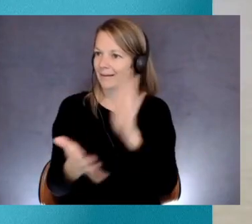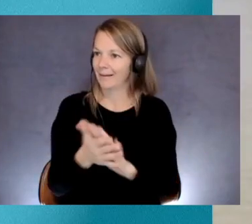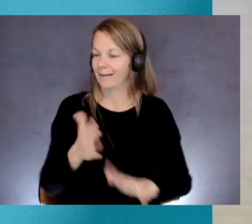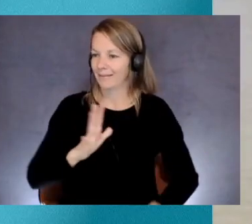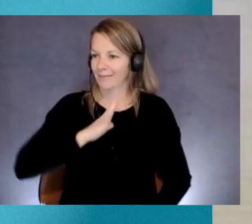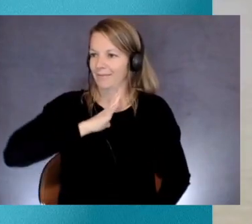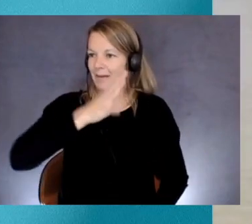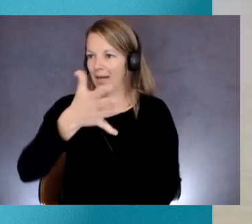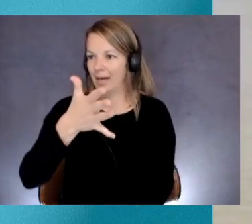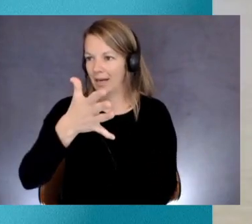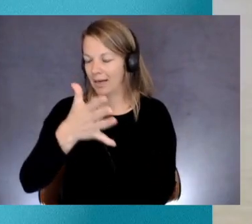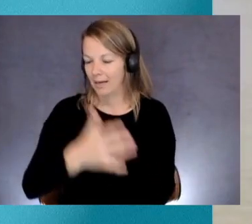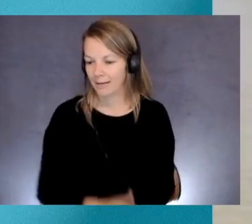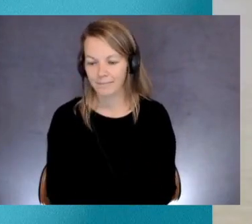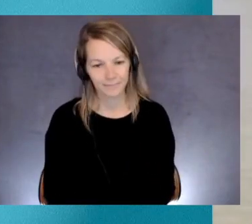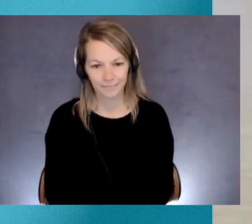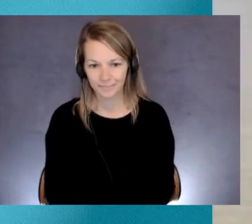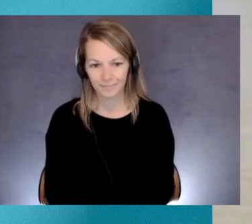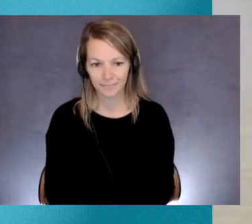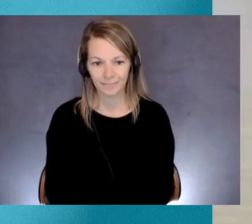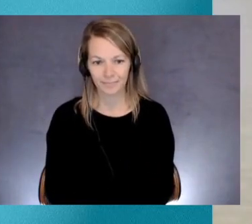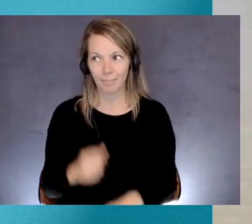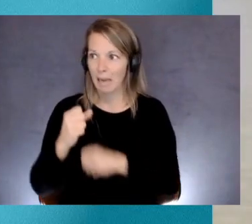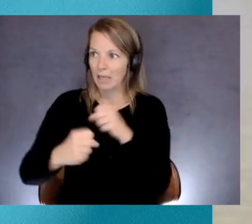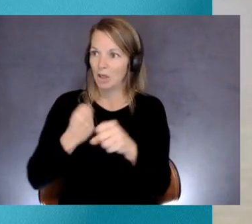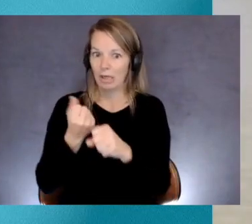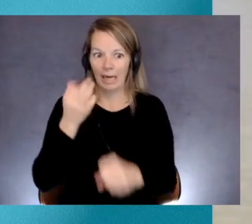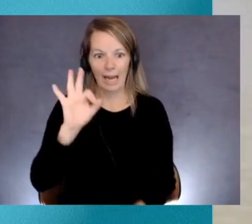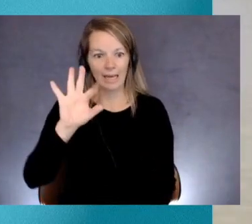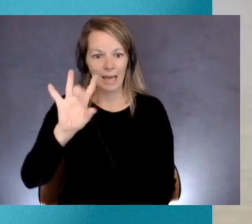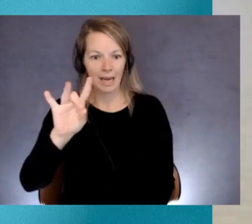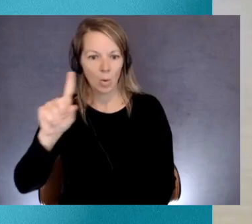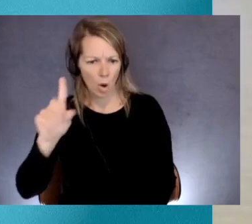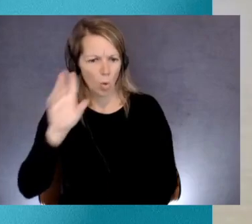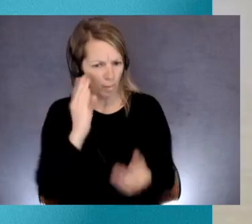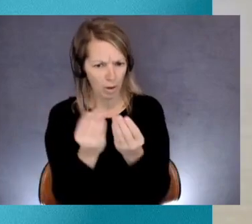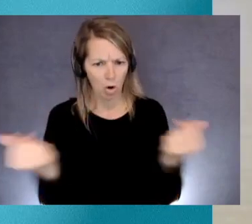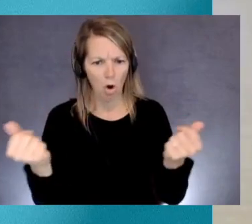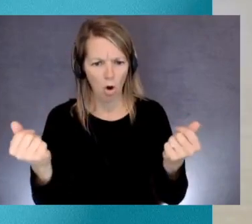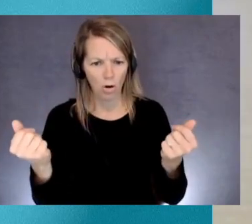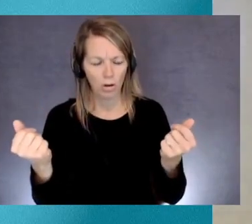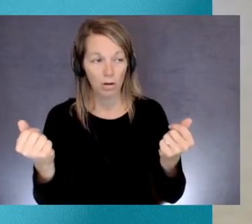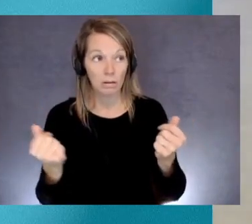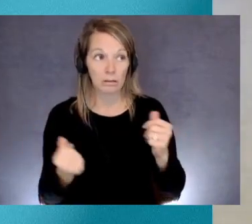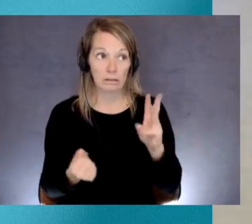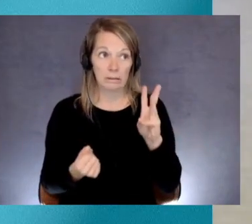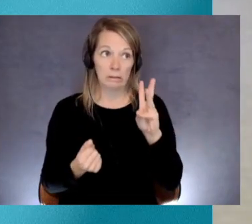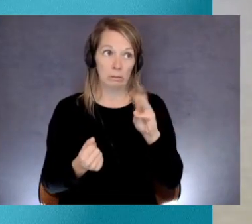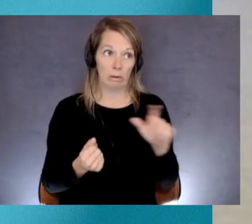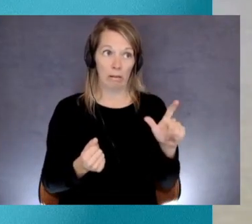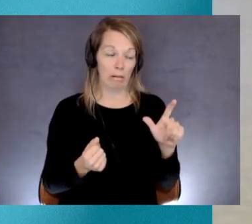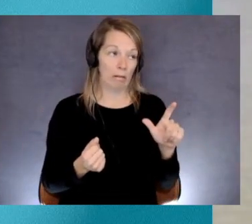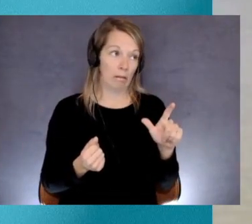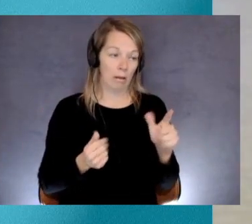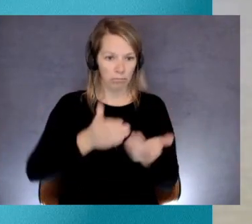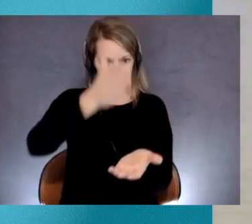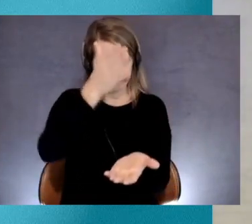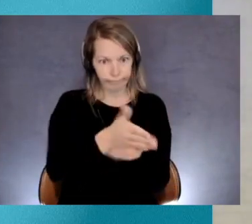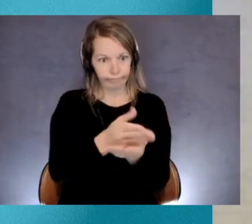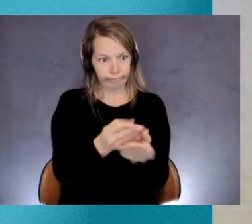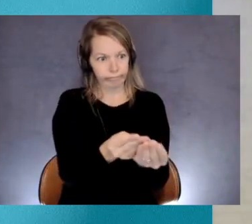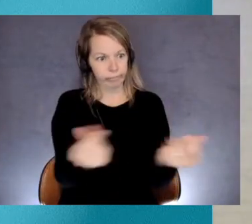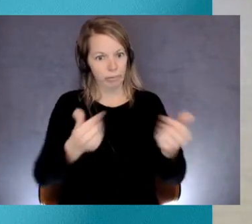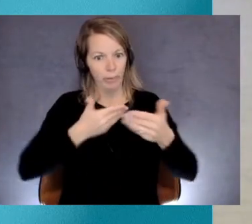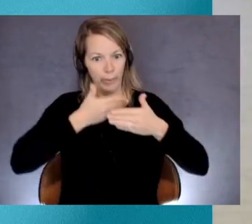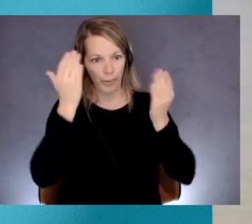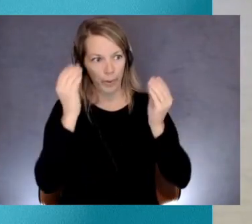eradicate cancer by 1981. Well, I don't think we've eradicated cancer, but I